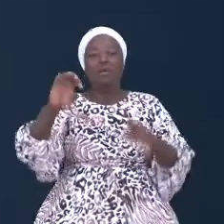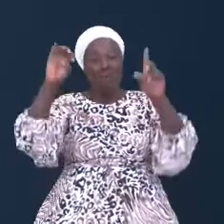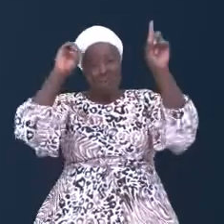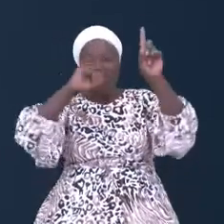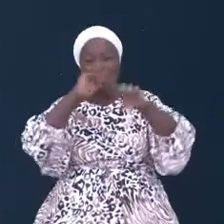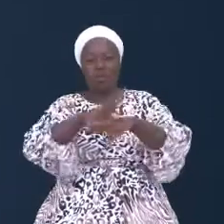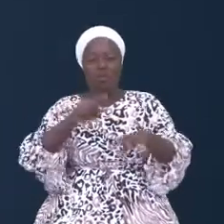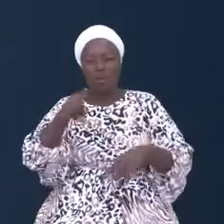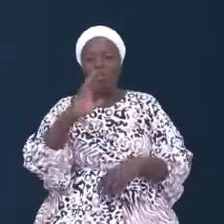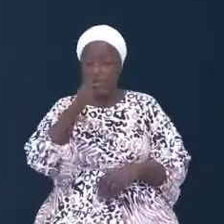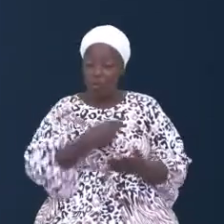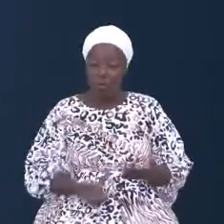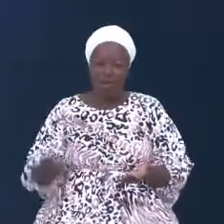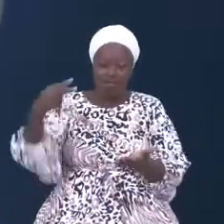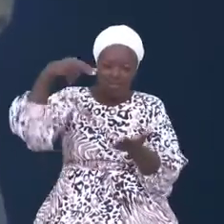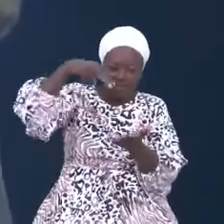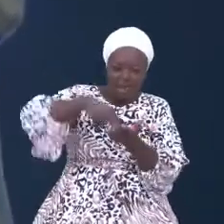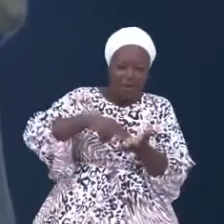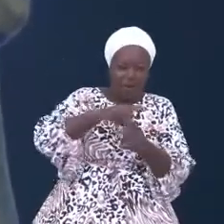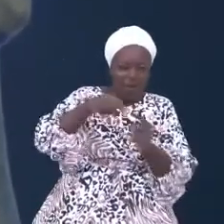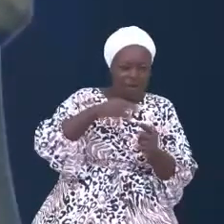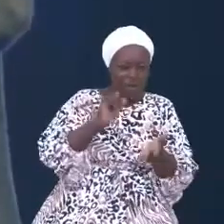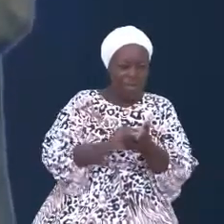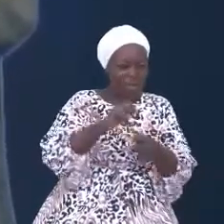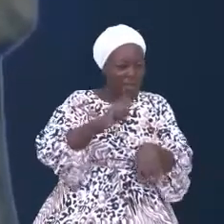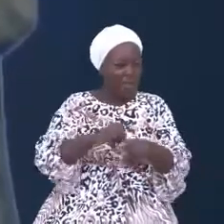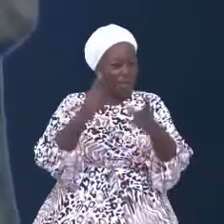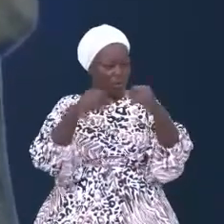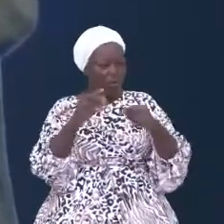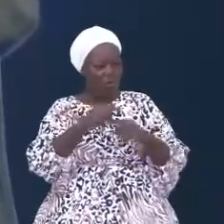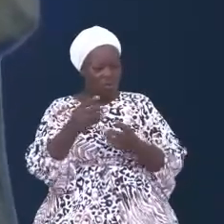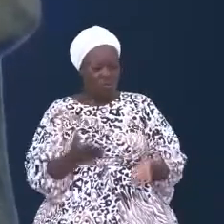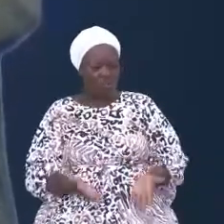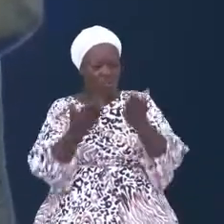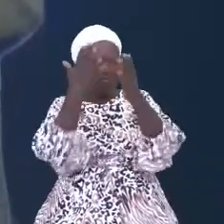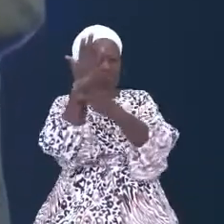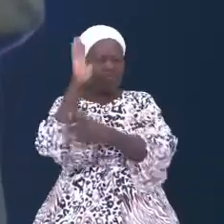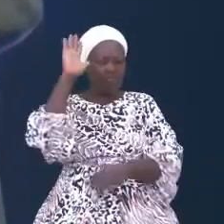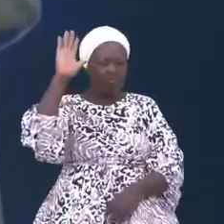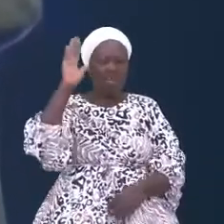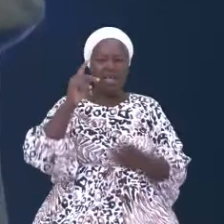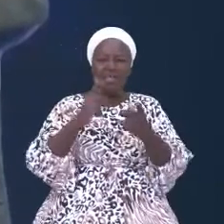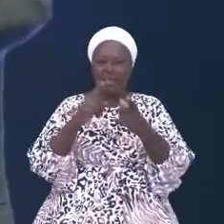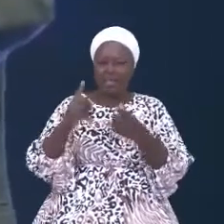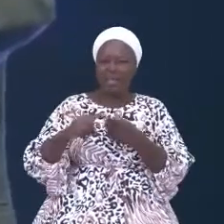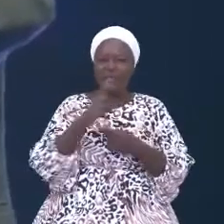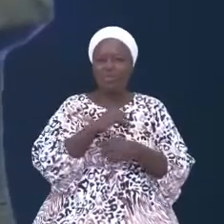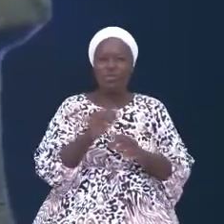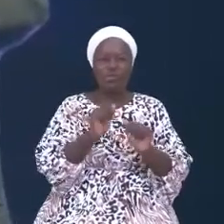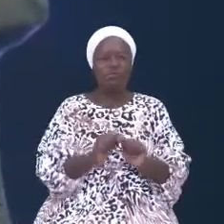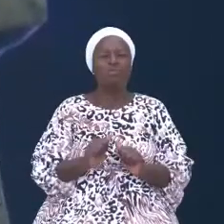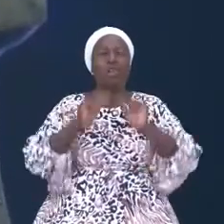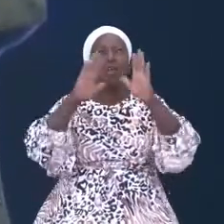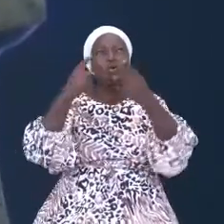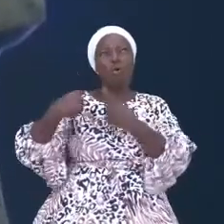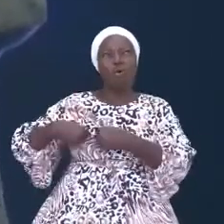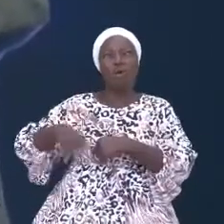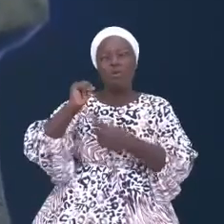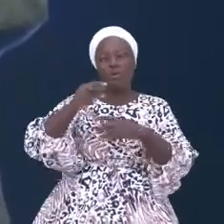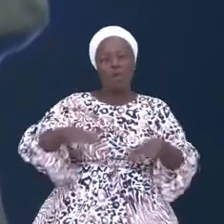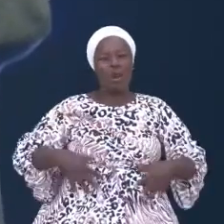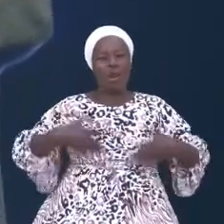will rise up when the time comes. You raise up your hand. You give your heart, your life